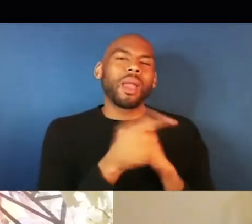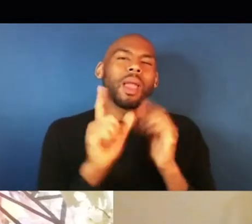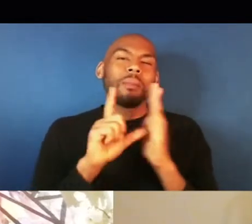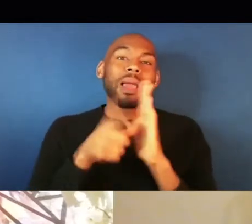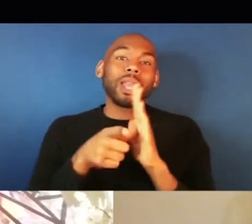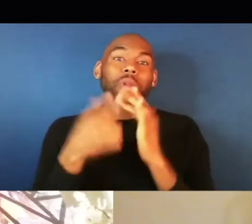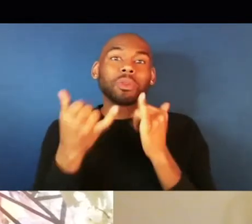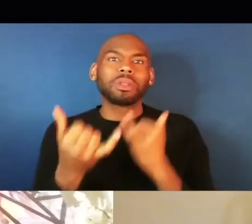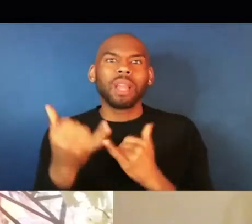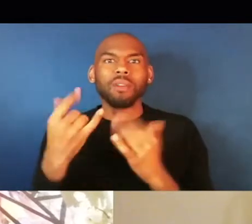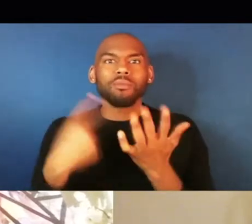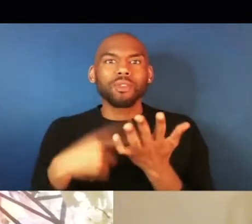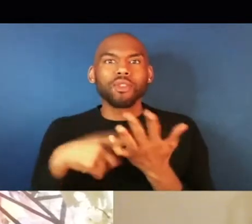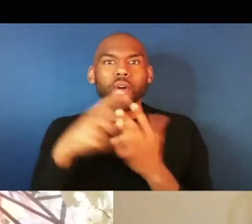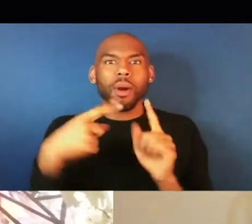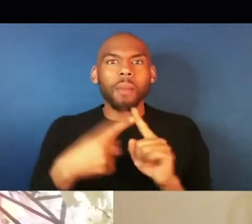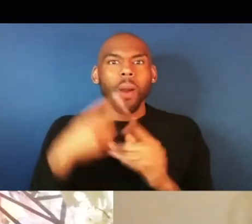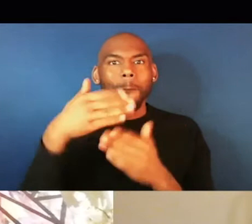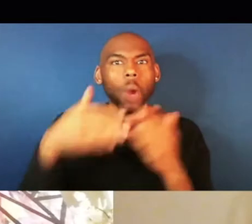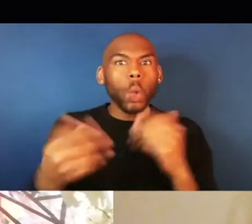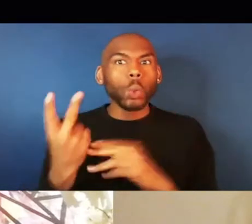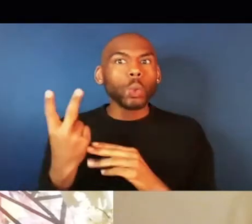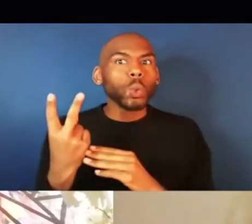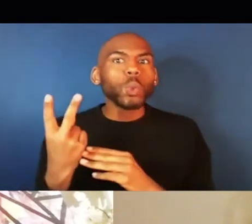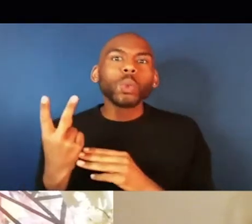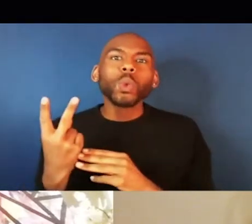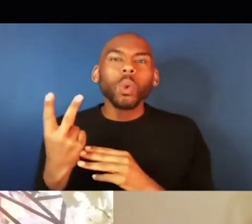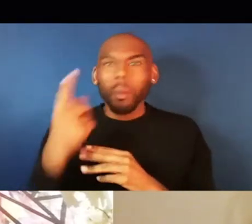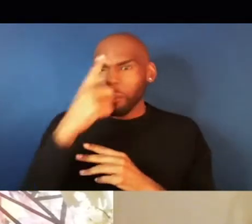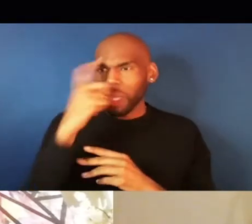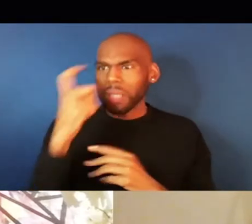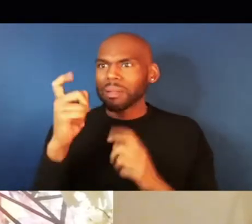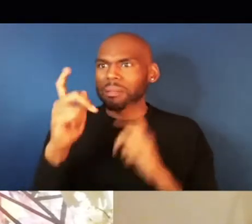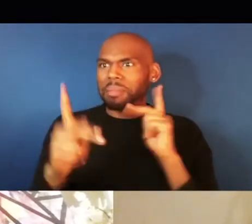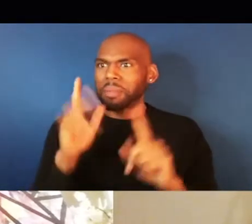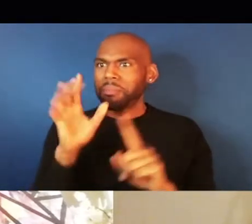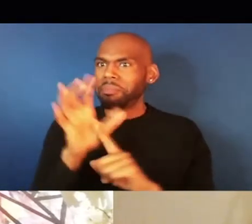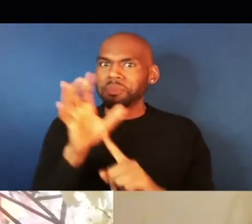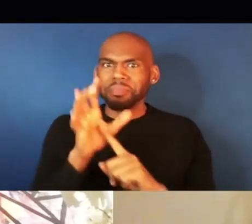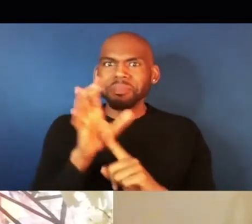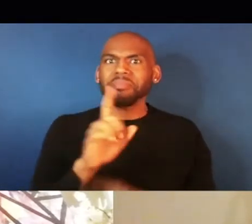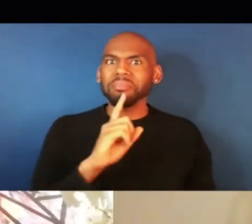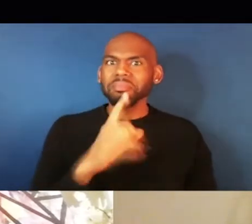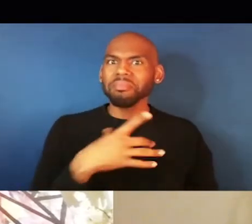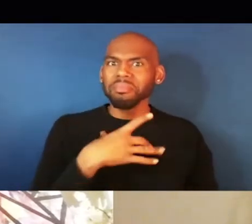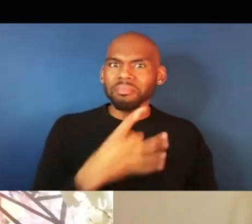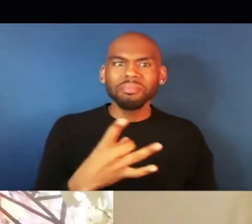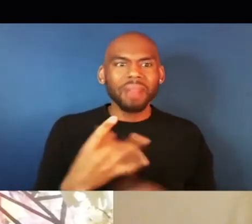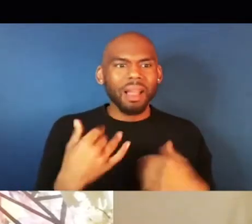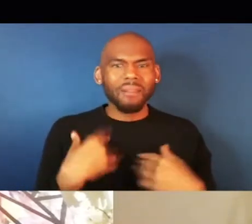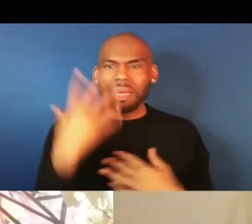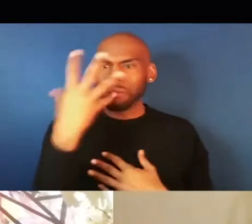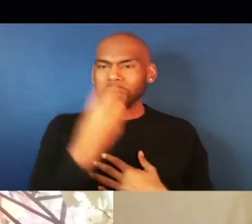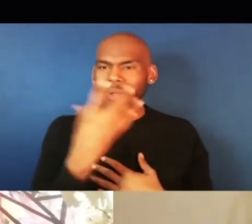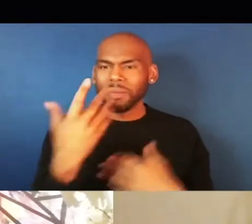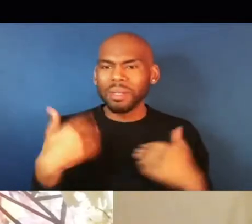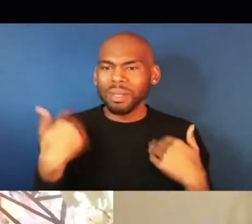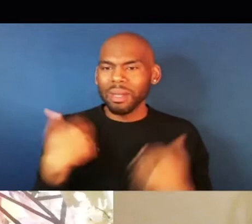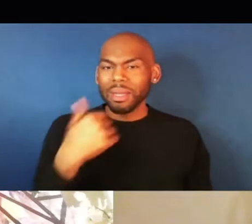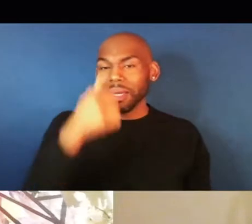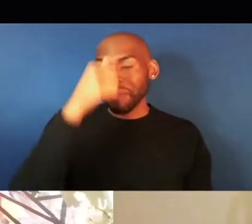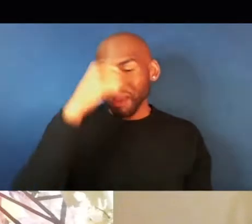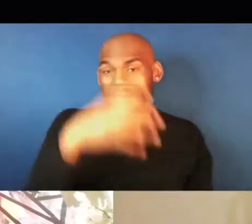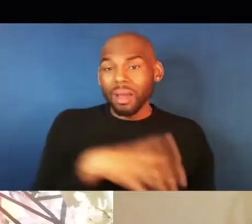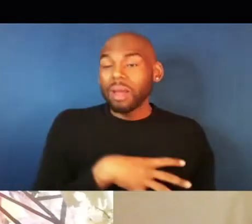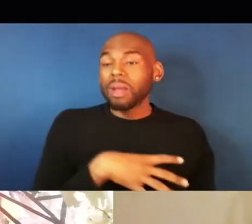about doing a part 2 of that film because it's been accepted, just well received by so many people that you have this